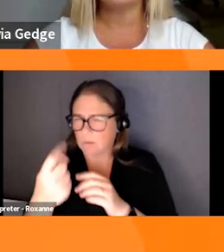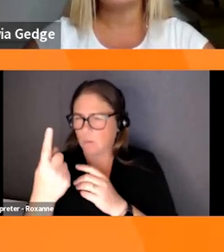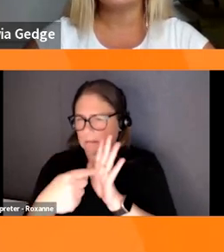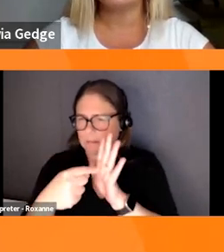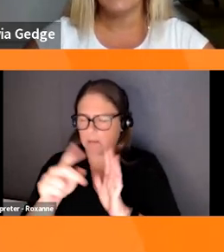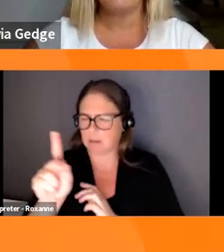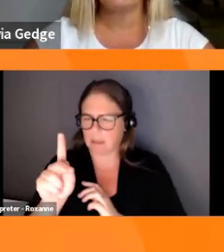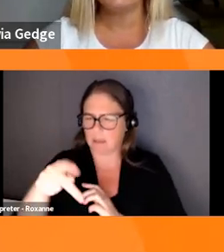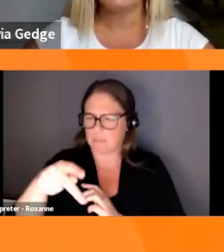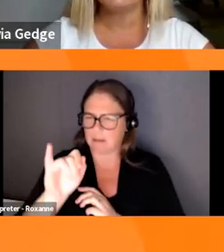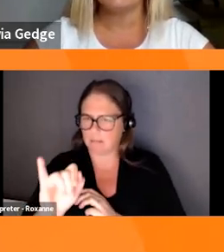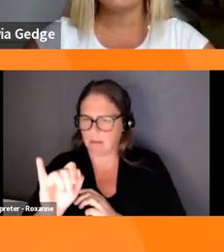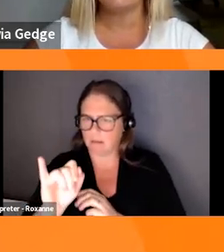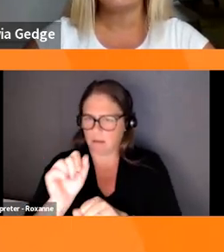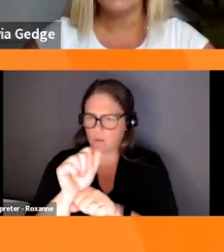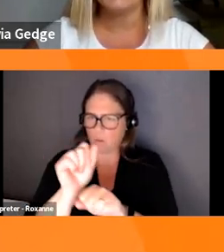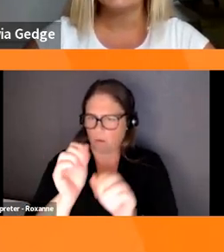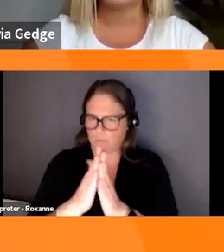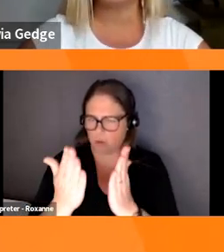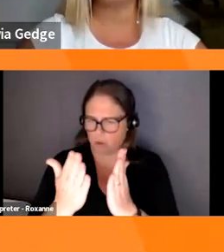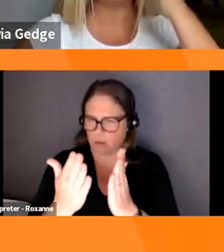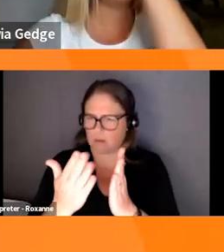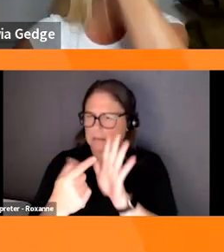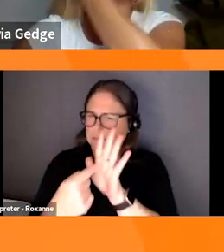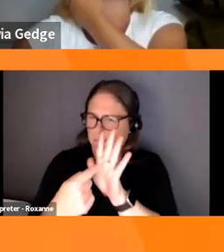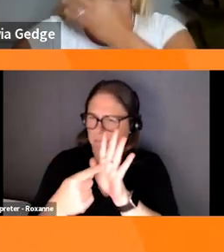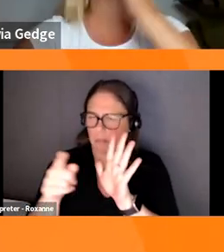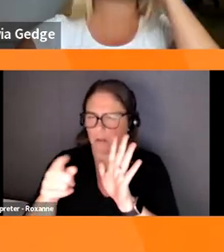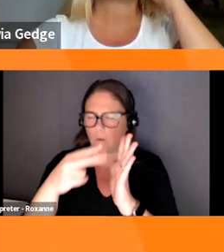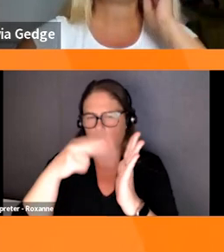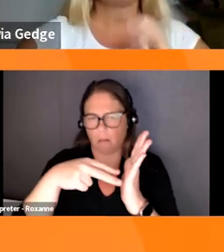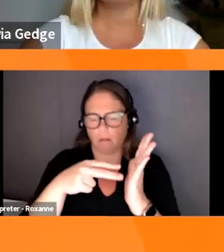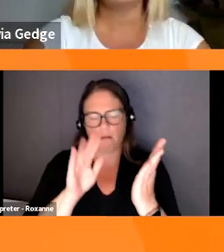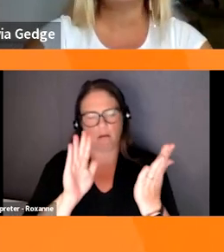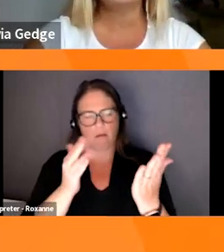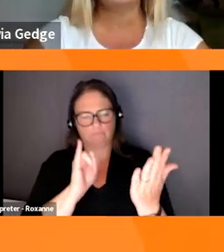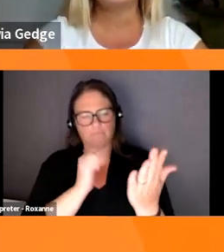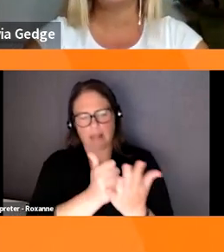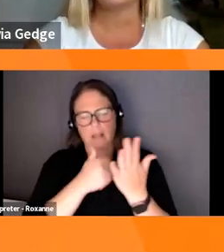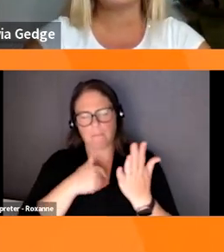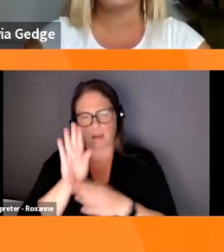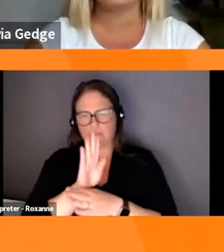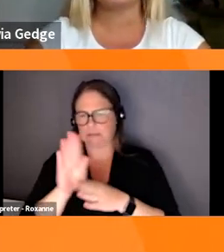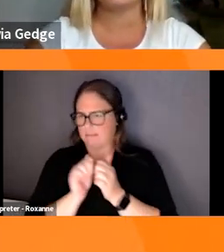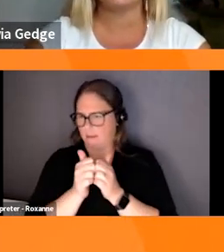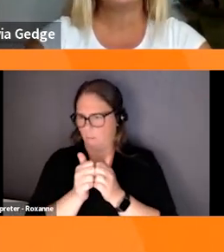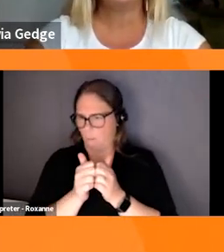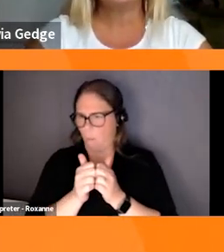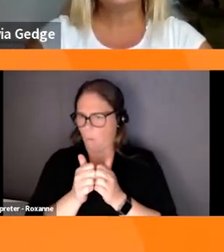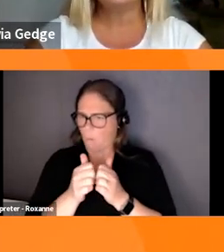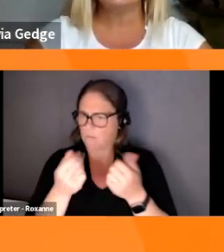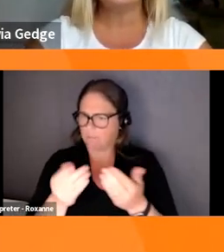which is helpful to design your own sustainability strategy. And then we're going to finish off with